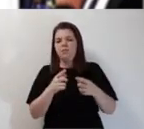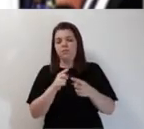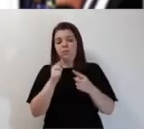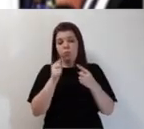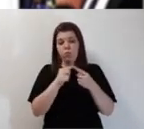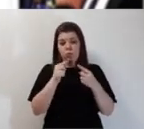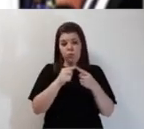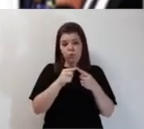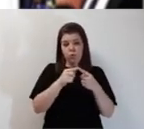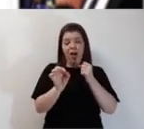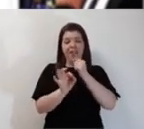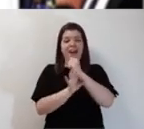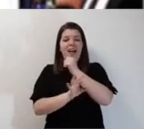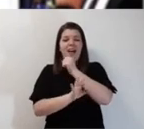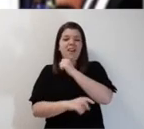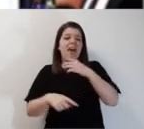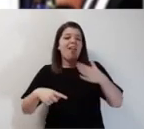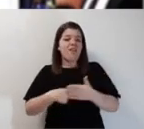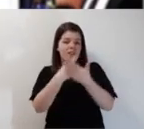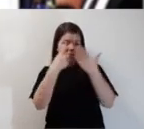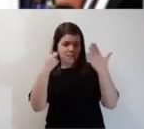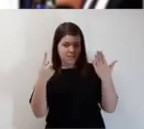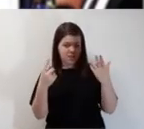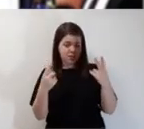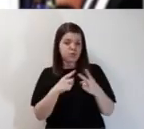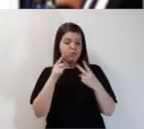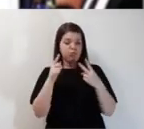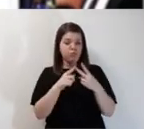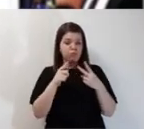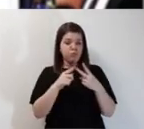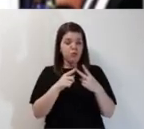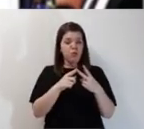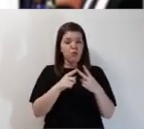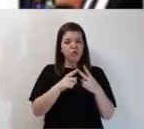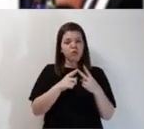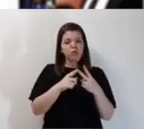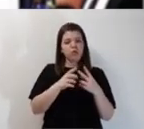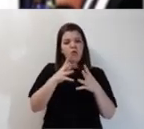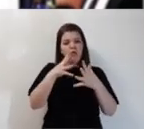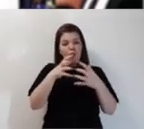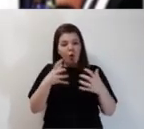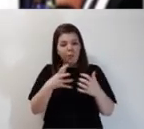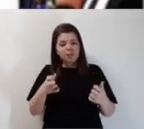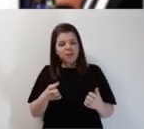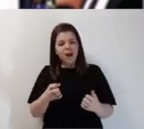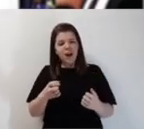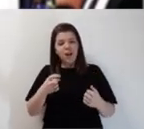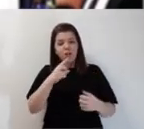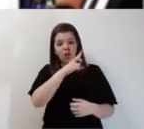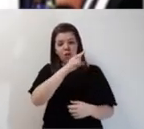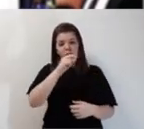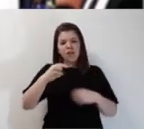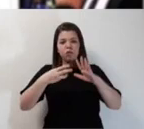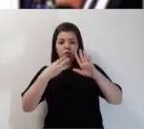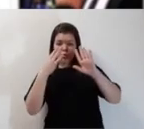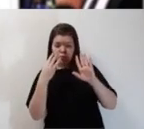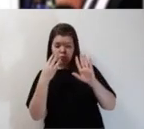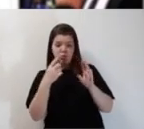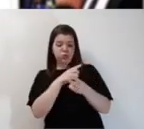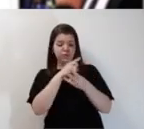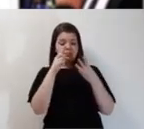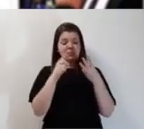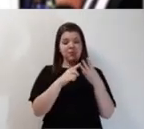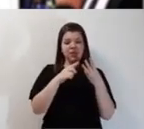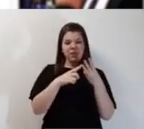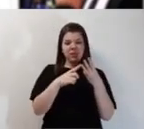At the end, we can see how students were hooked to learn and inquiry-based learning success. So we